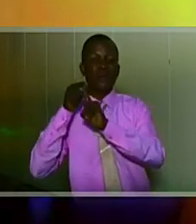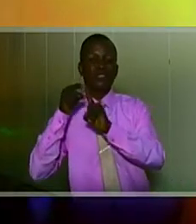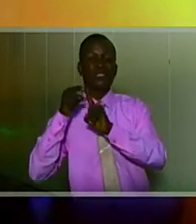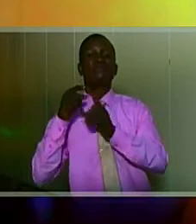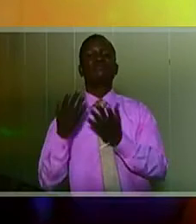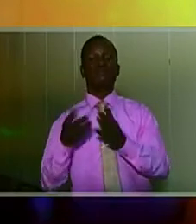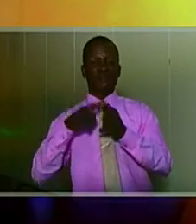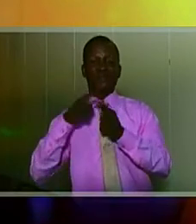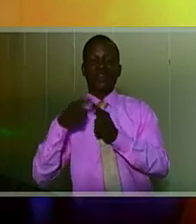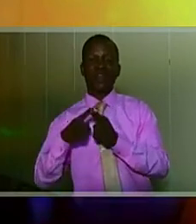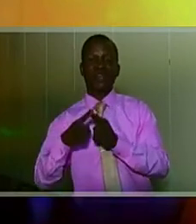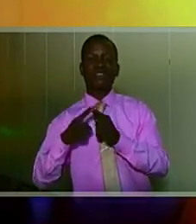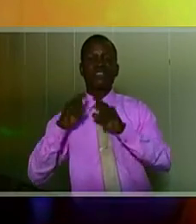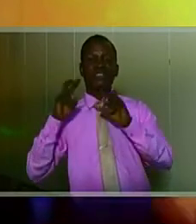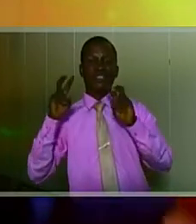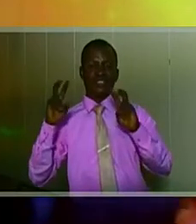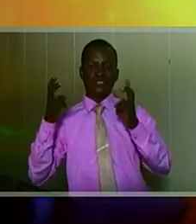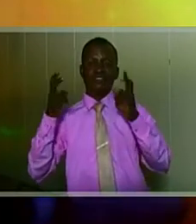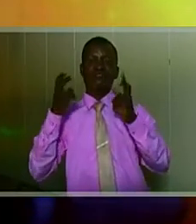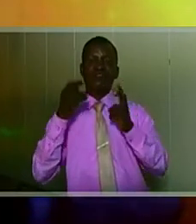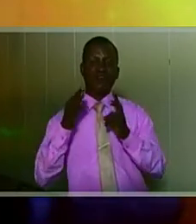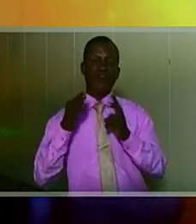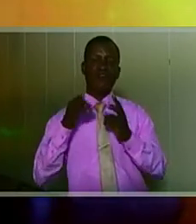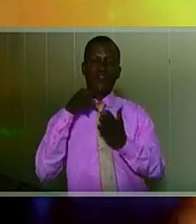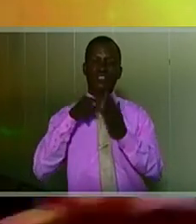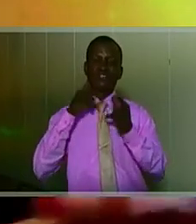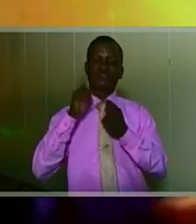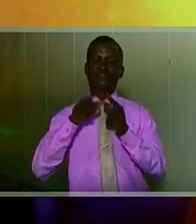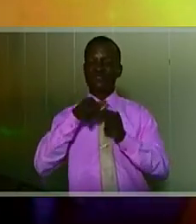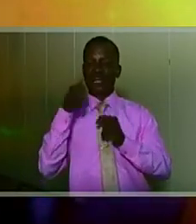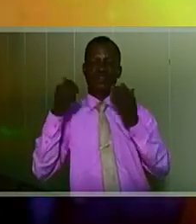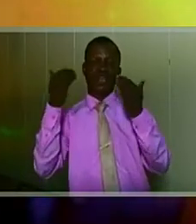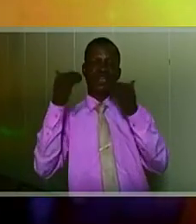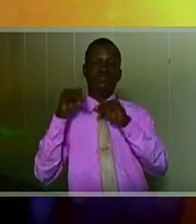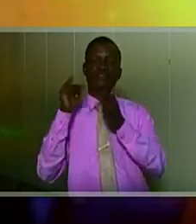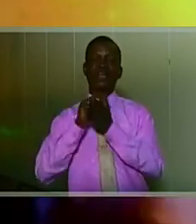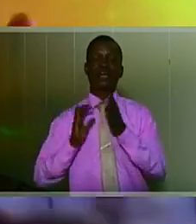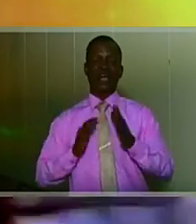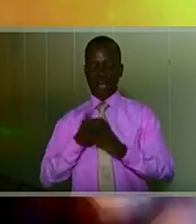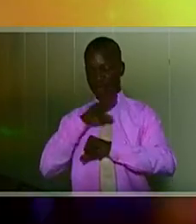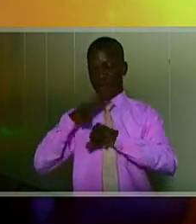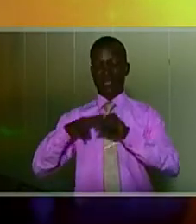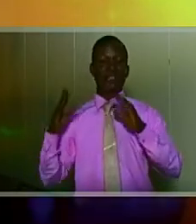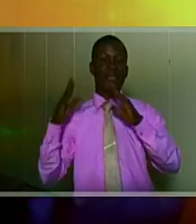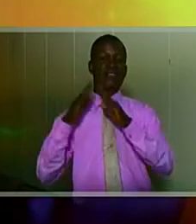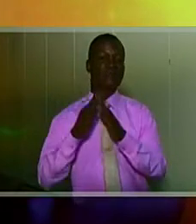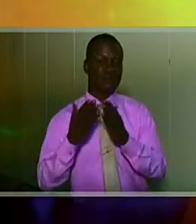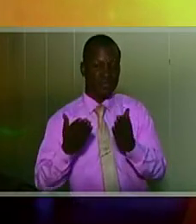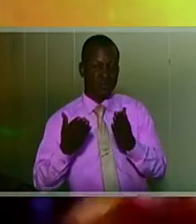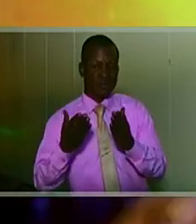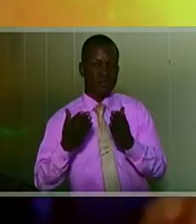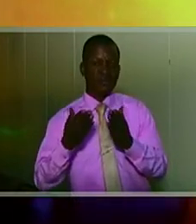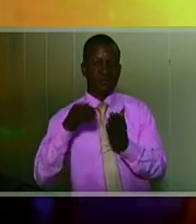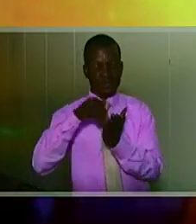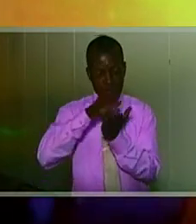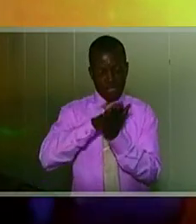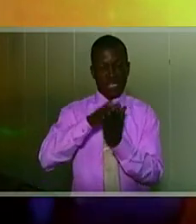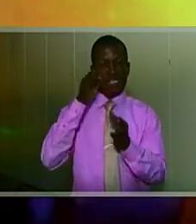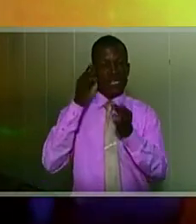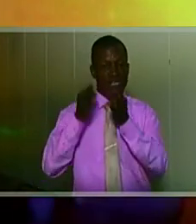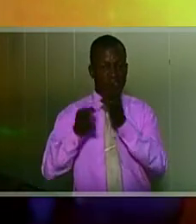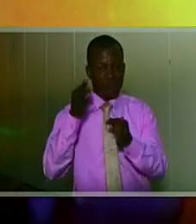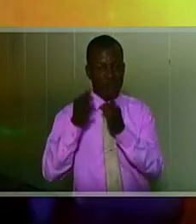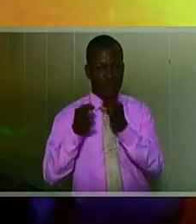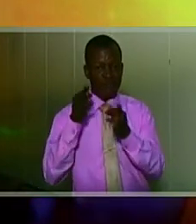taking the issue of cost referencing to the level of our National Assembly doing shoddy job, we don't have any business bill here. If